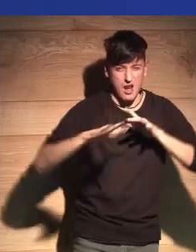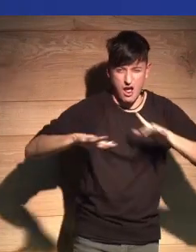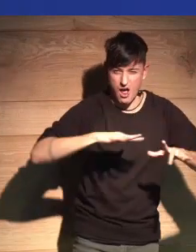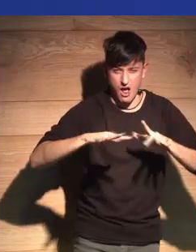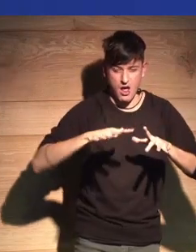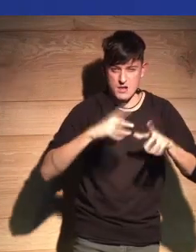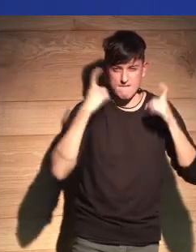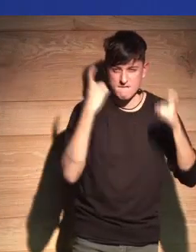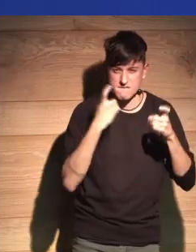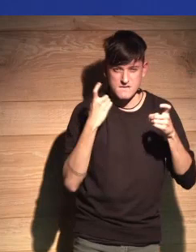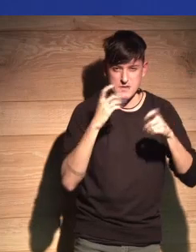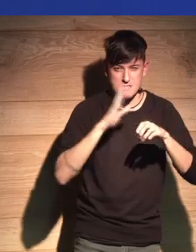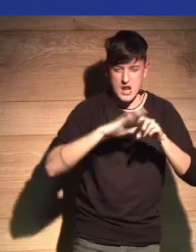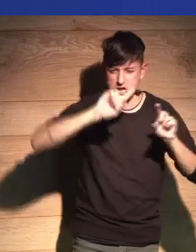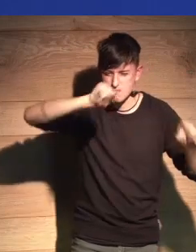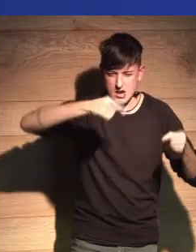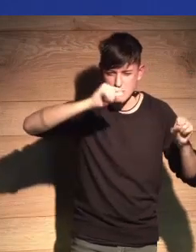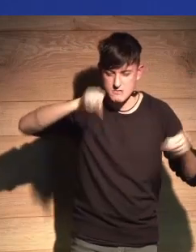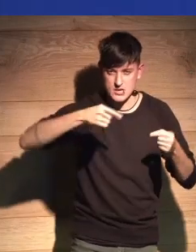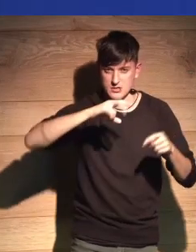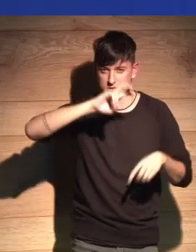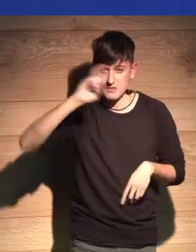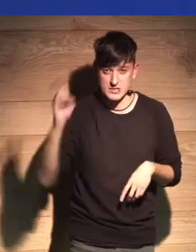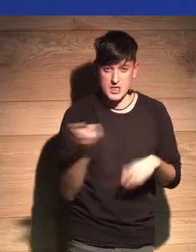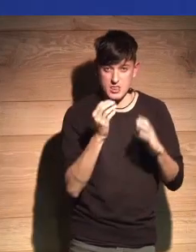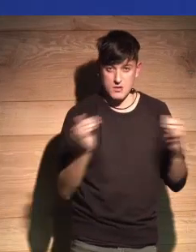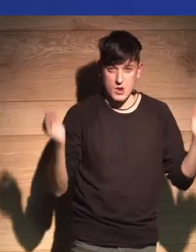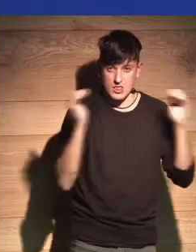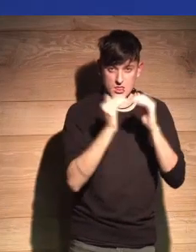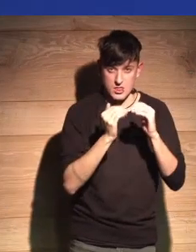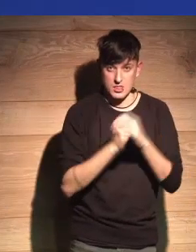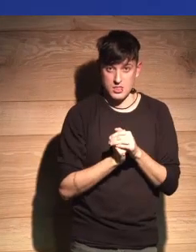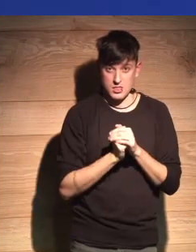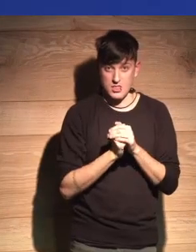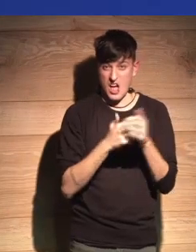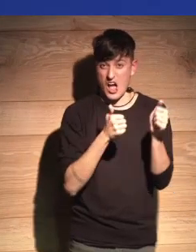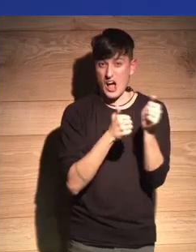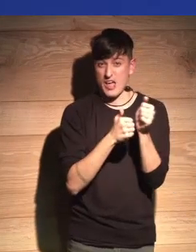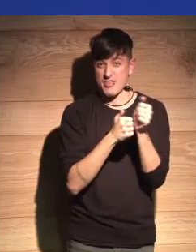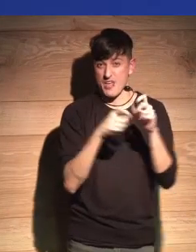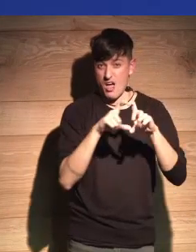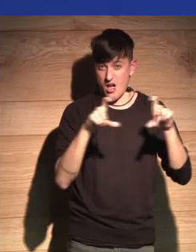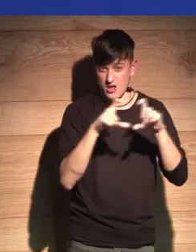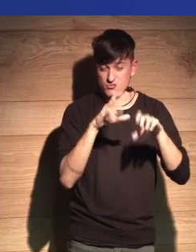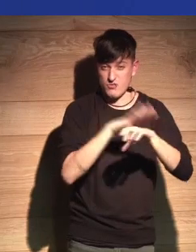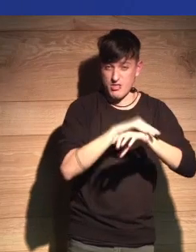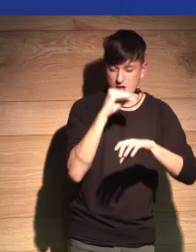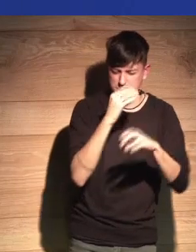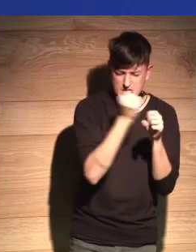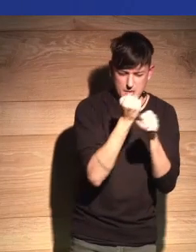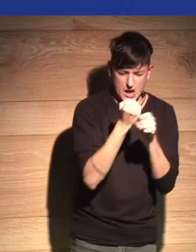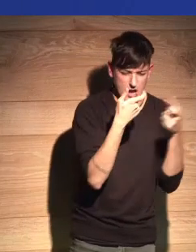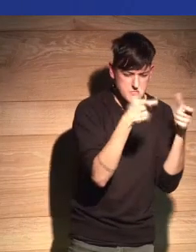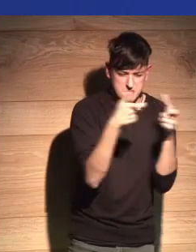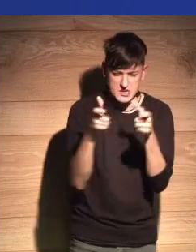is there. Companies need to employ using diversity and equality